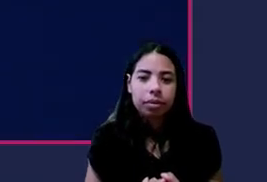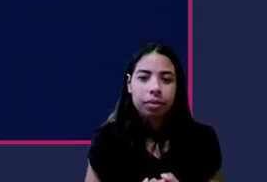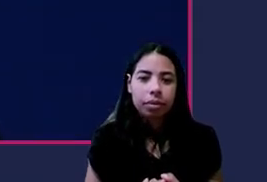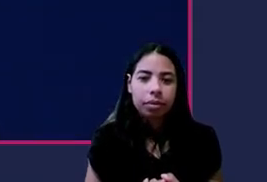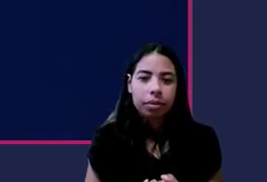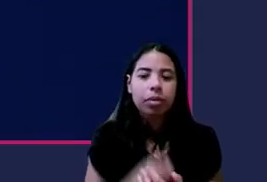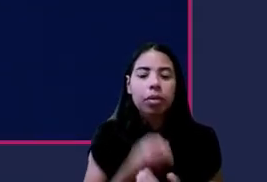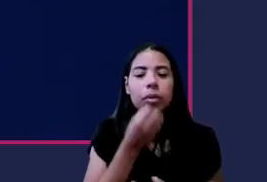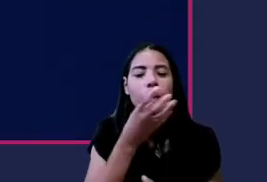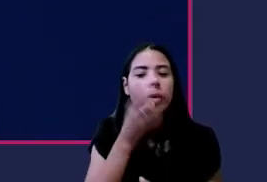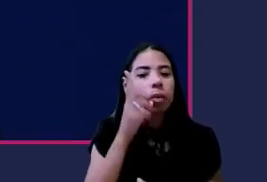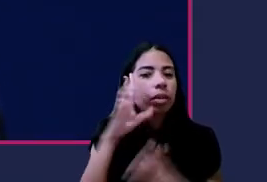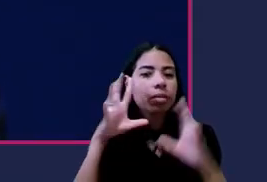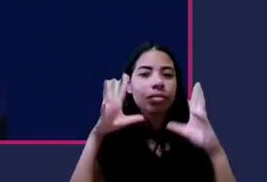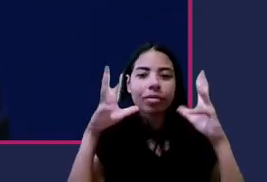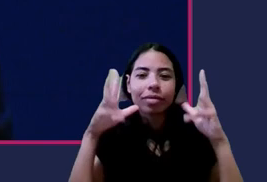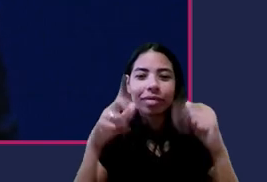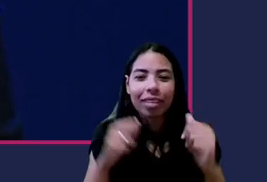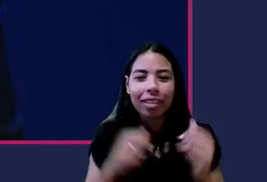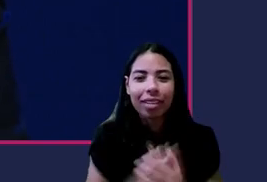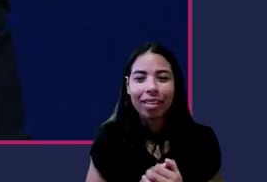Thanks.